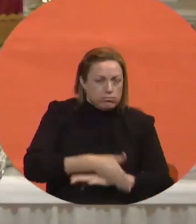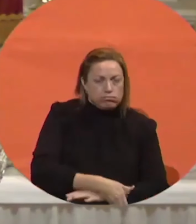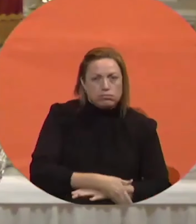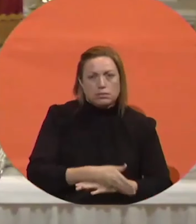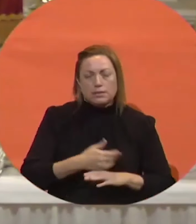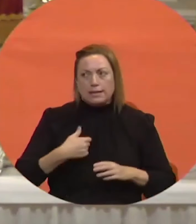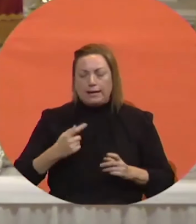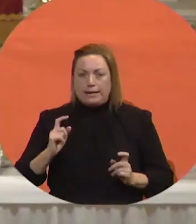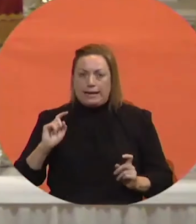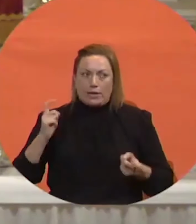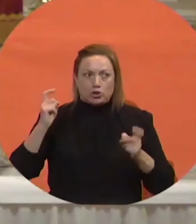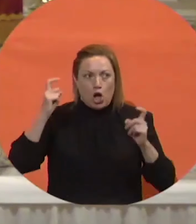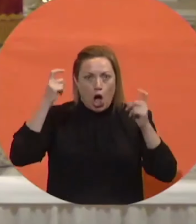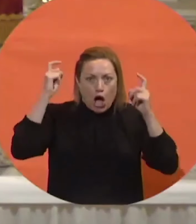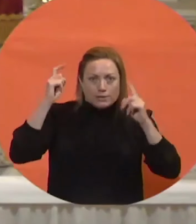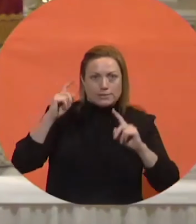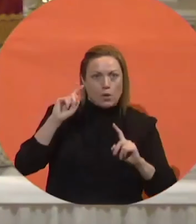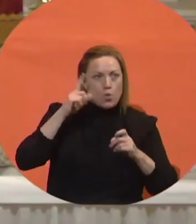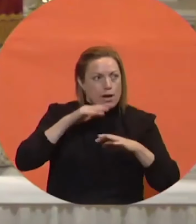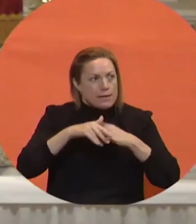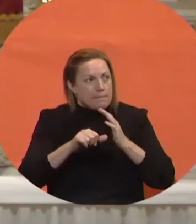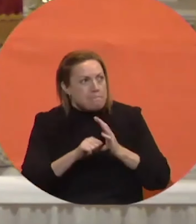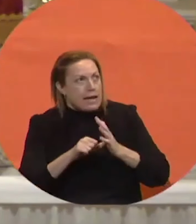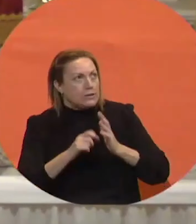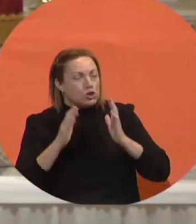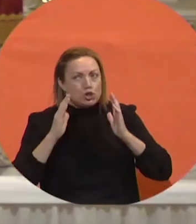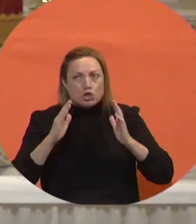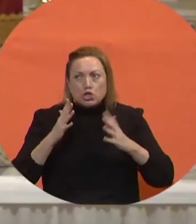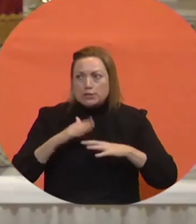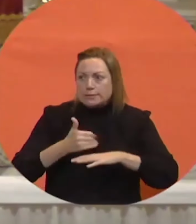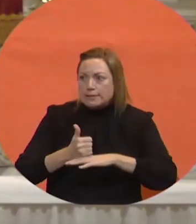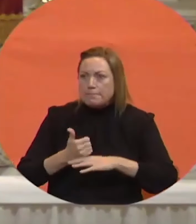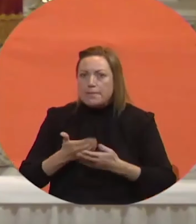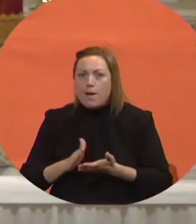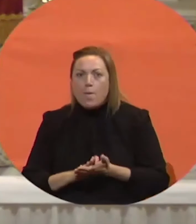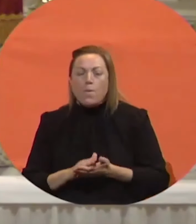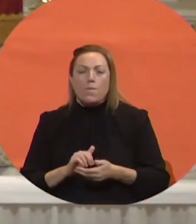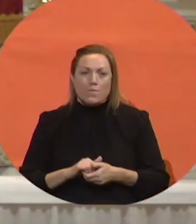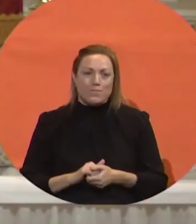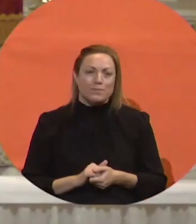often accompanied by painful anxiety.